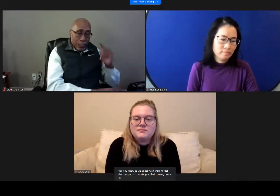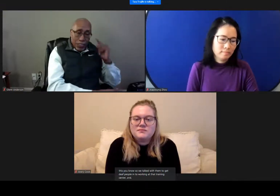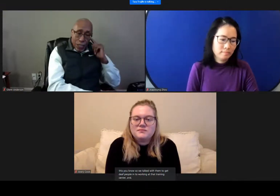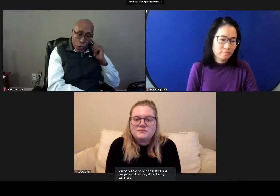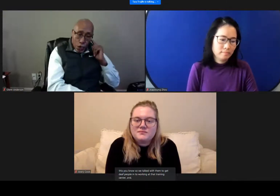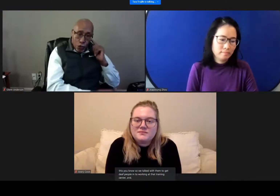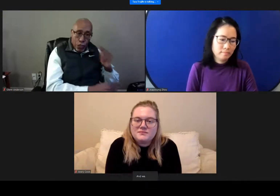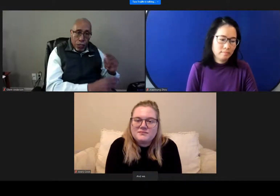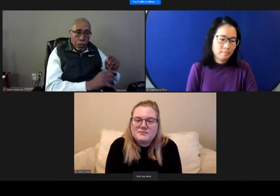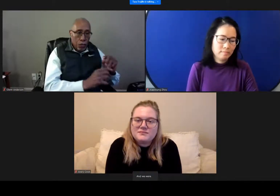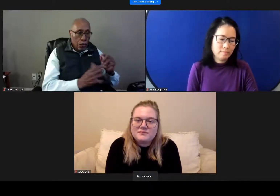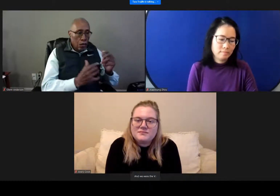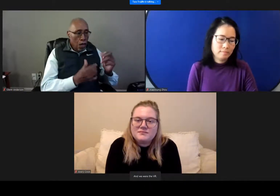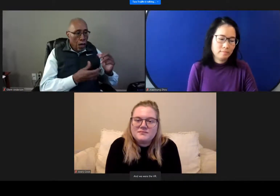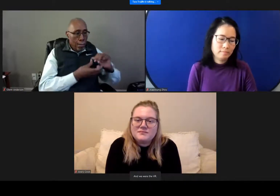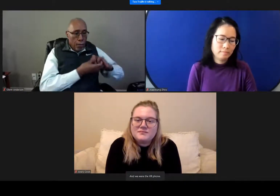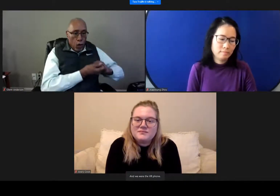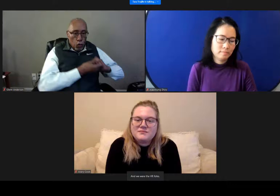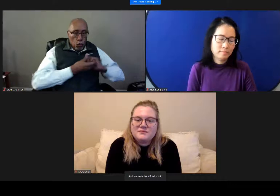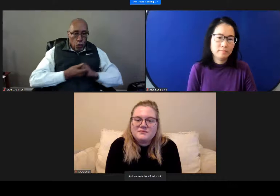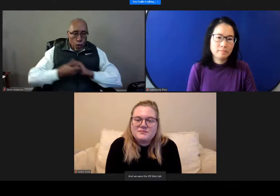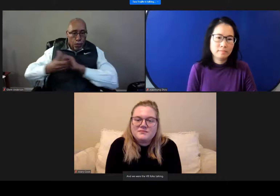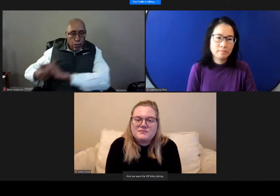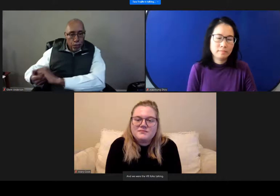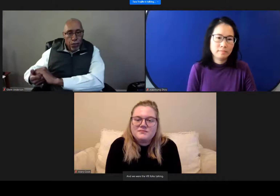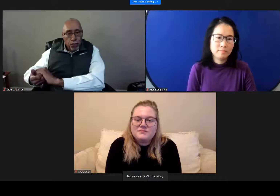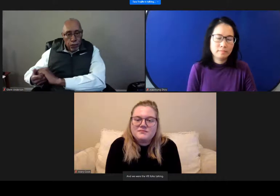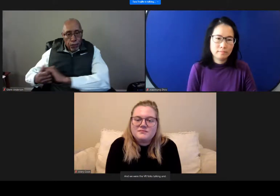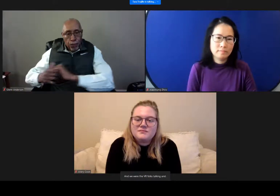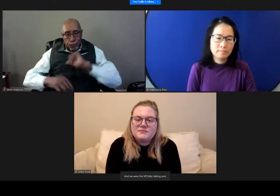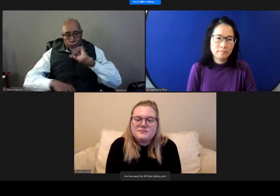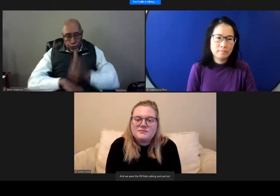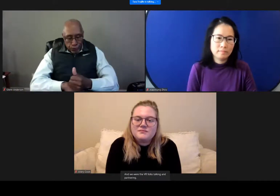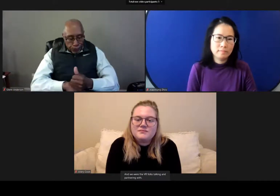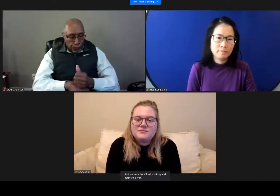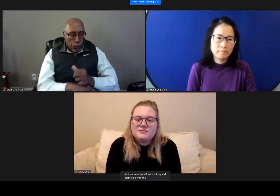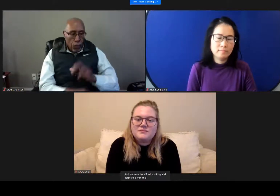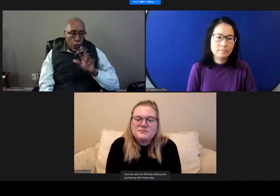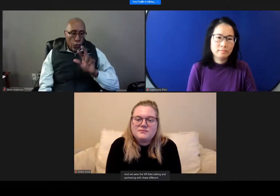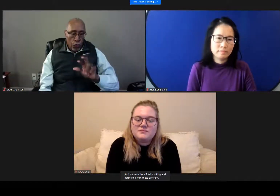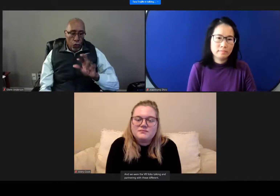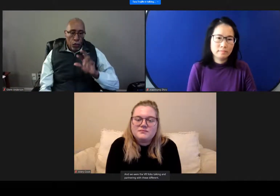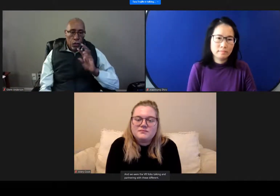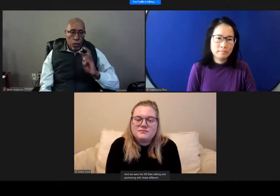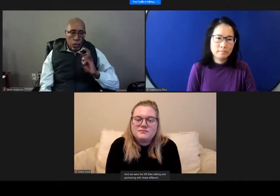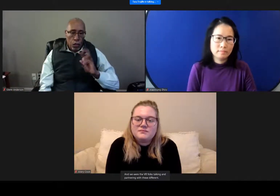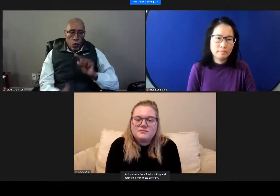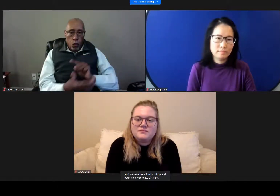And we were the VR folks talking and partnering with these different